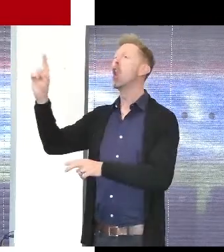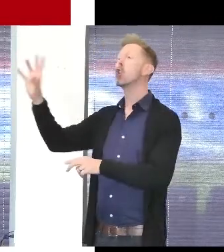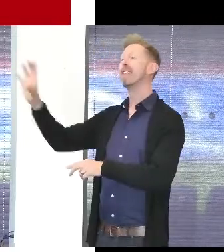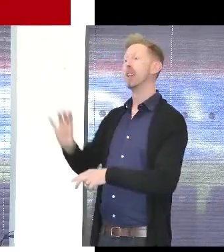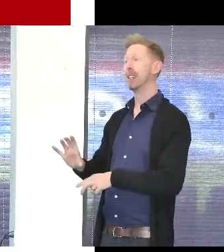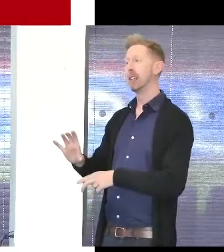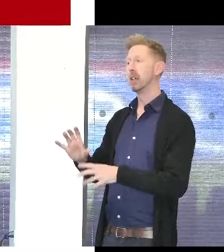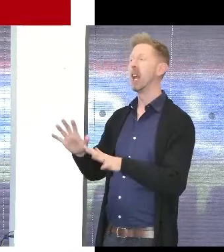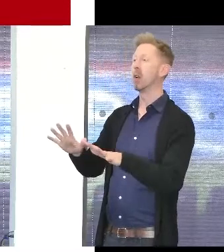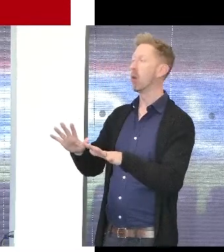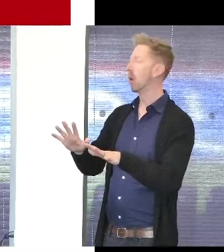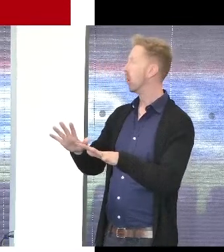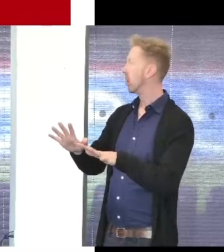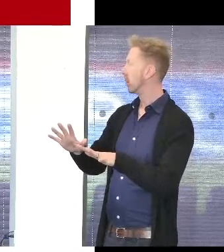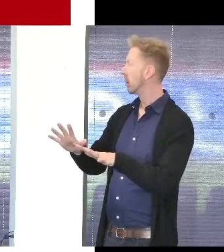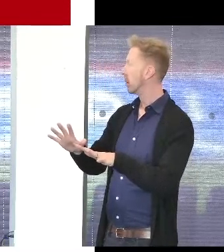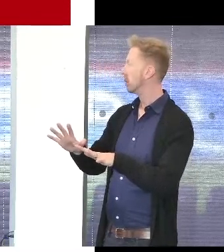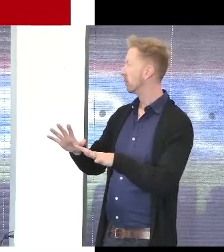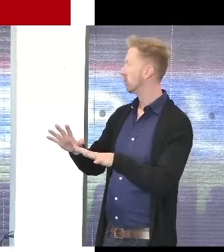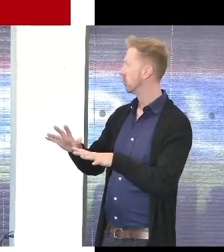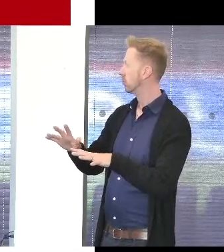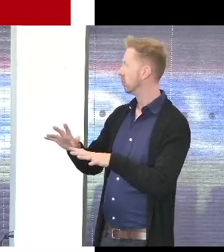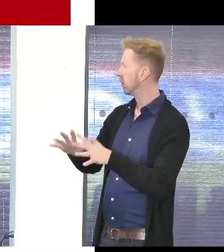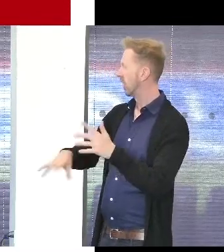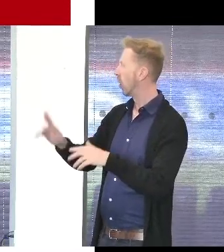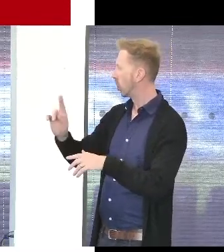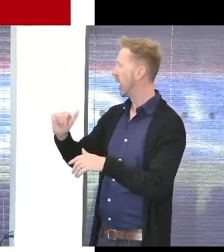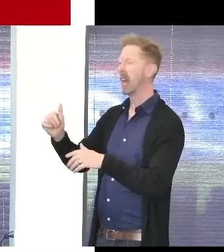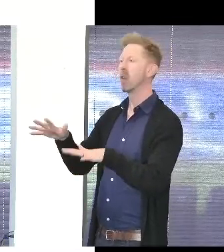Government, the National Lottery Community Fund and the Welsh Government.